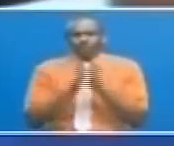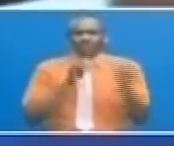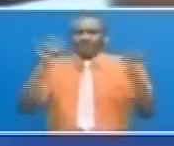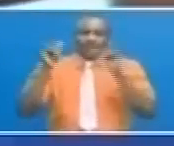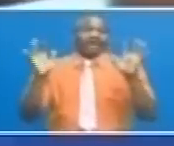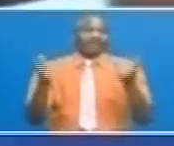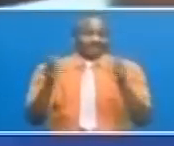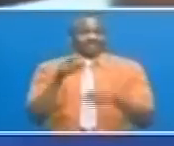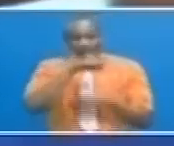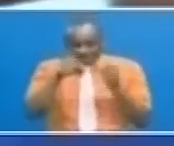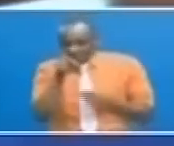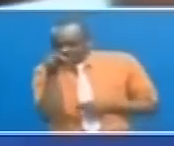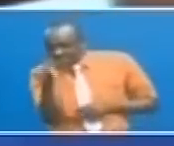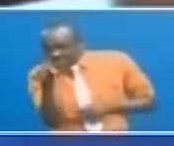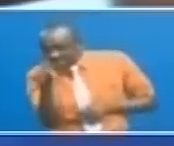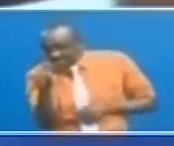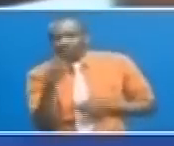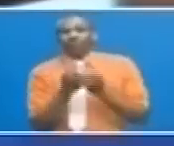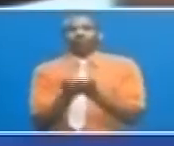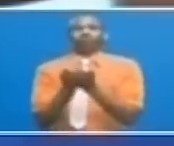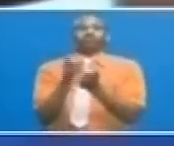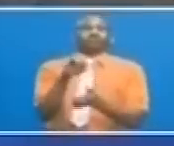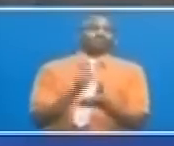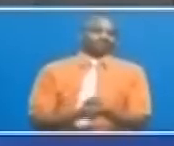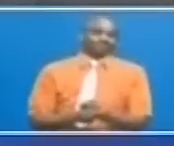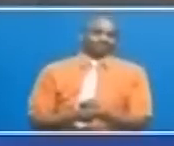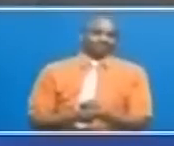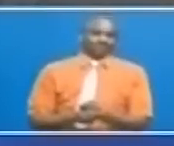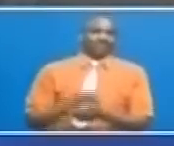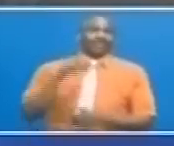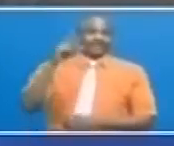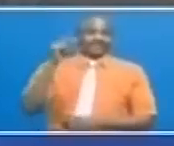Affairs Ministry over the fate of its consignment. Samogina, KTN News.